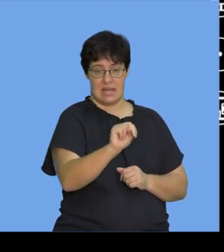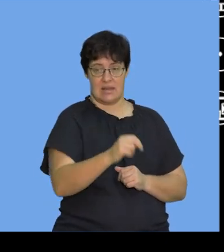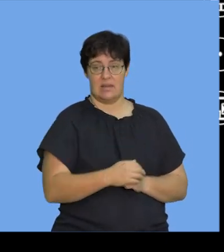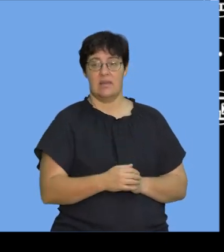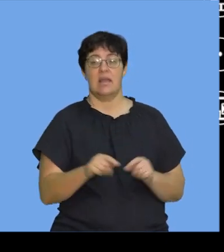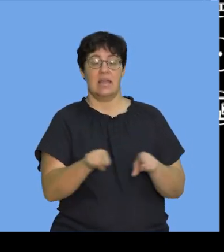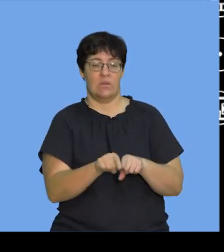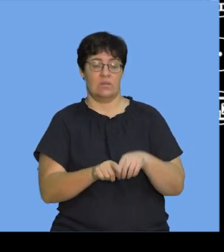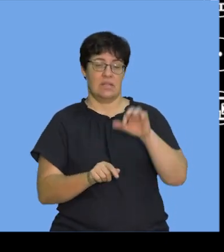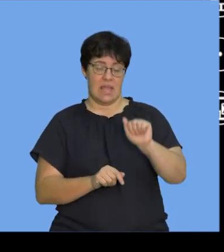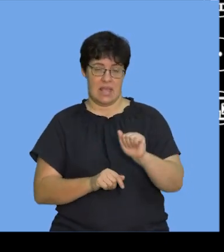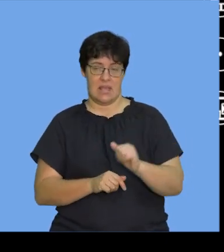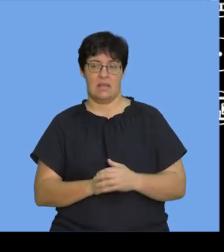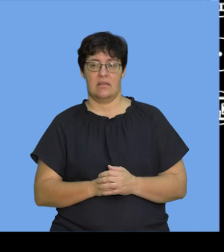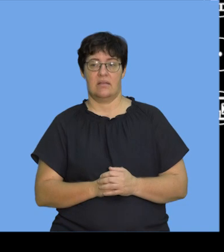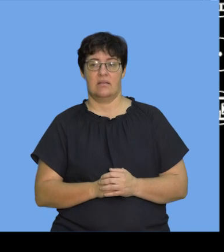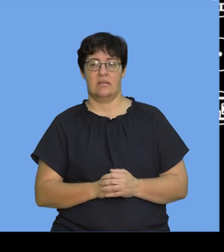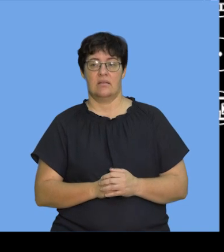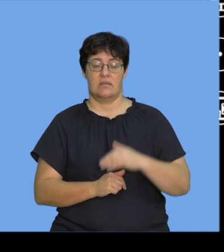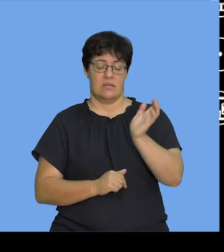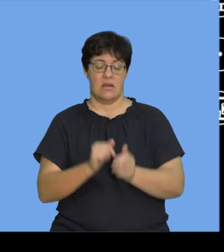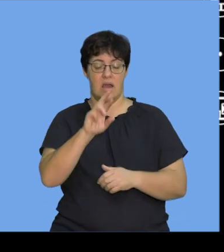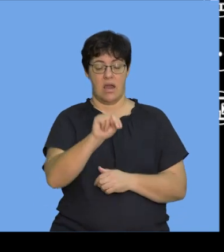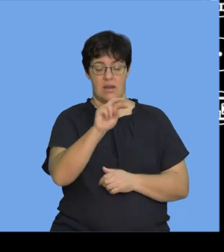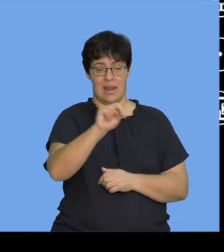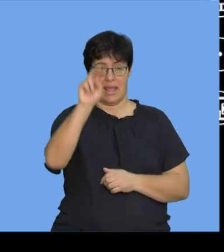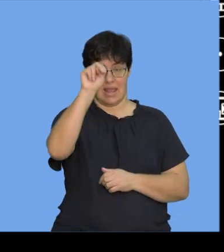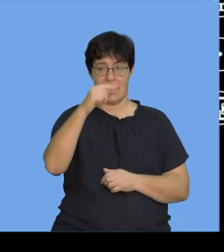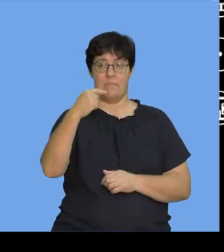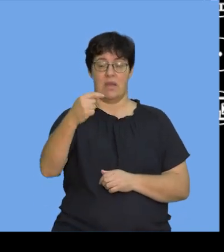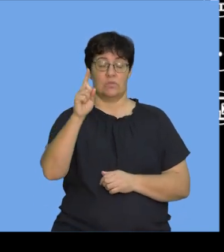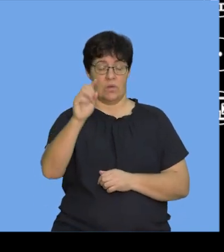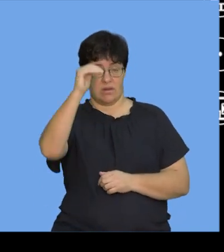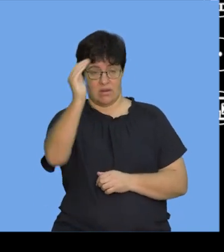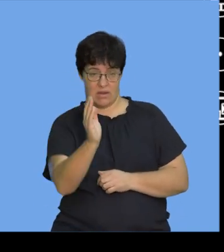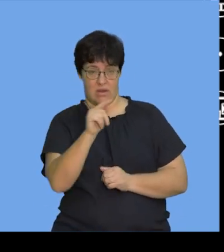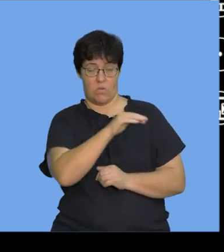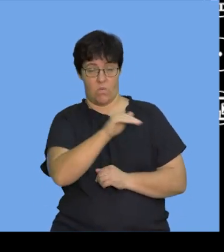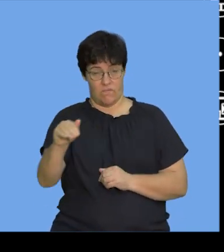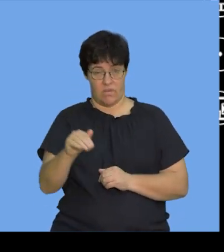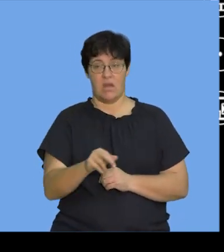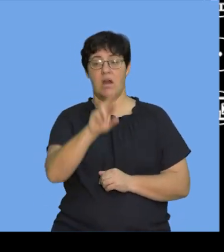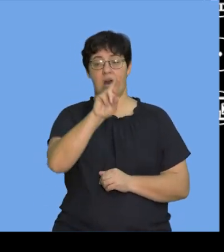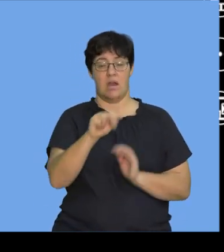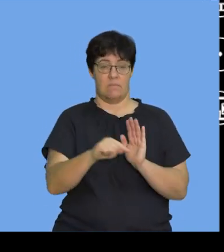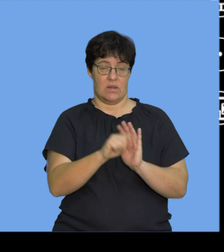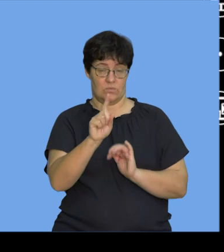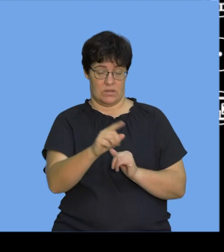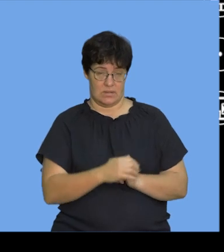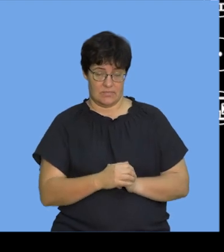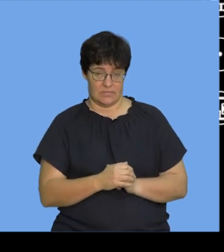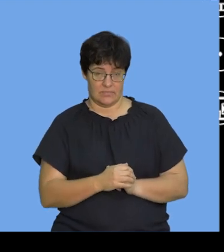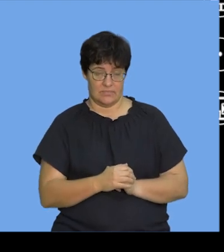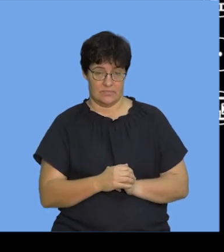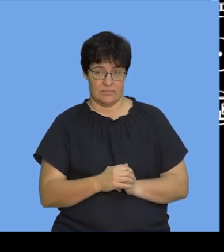equal to a r to the exponent of n minus 1 over r minus 1.